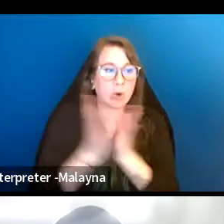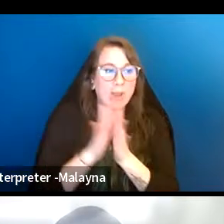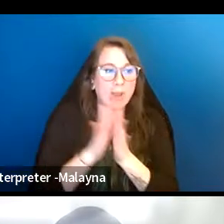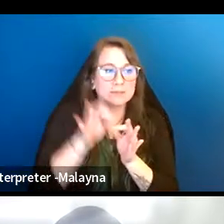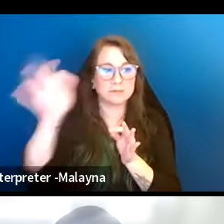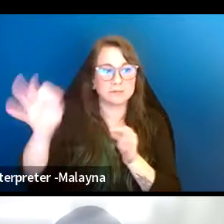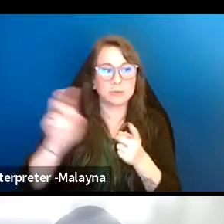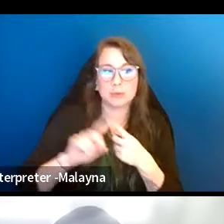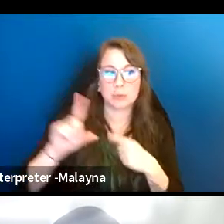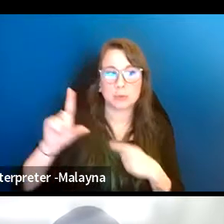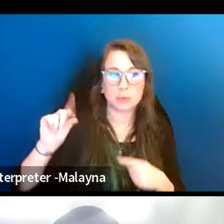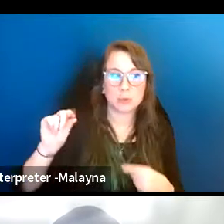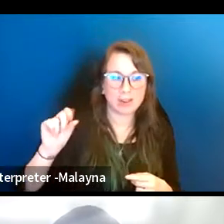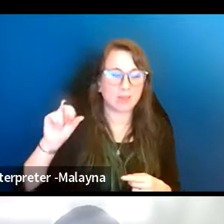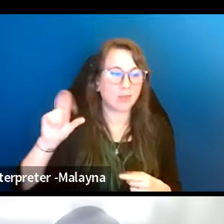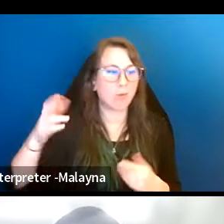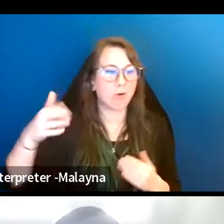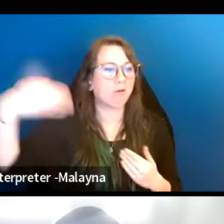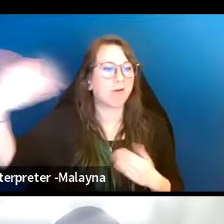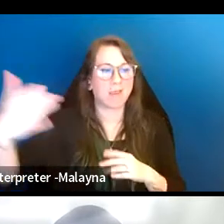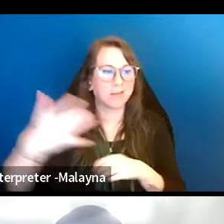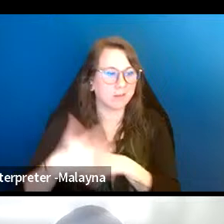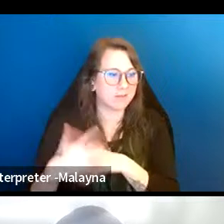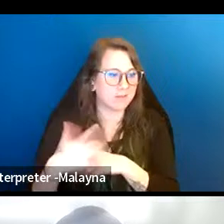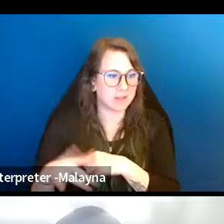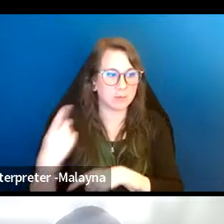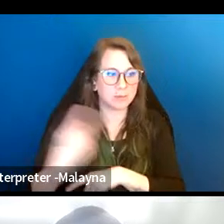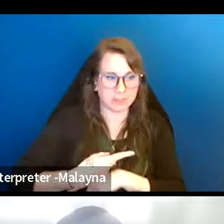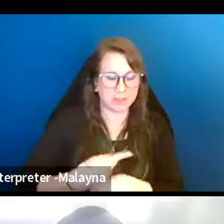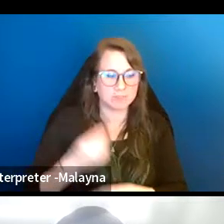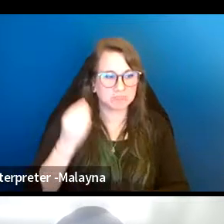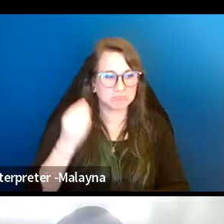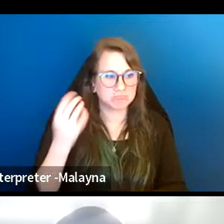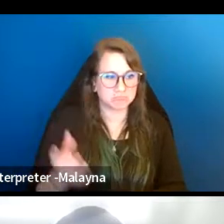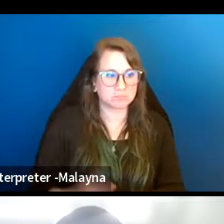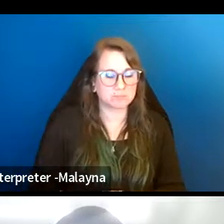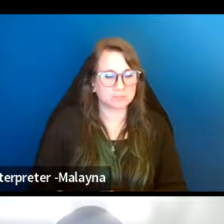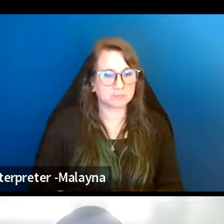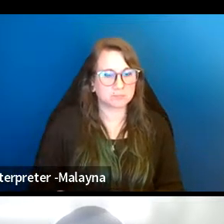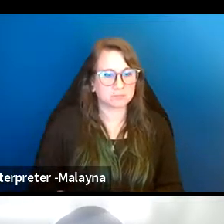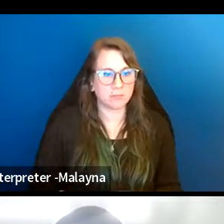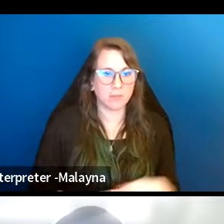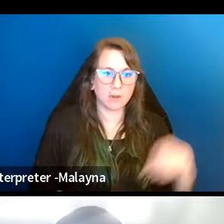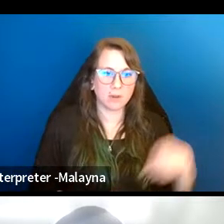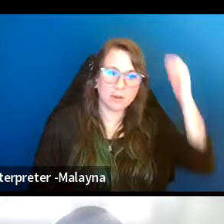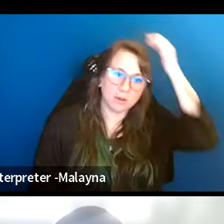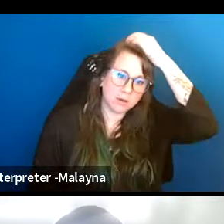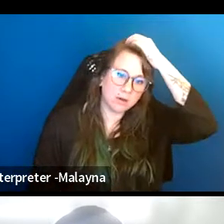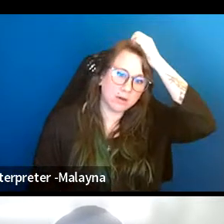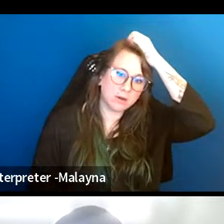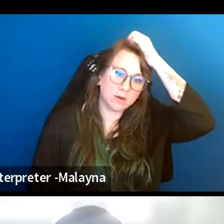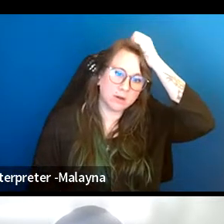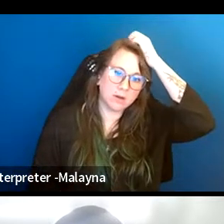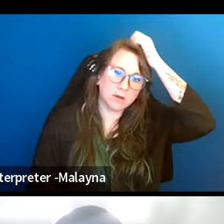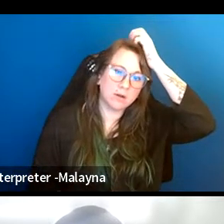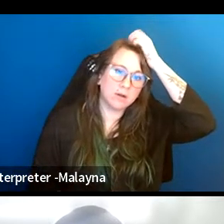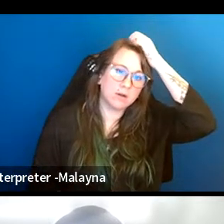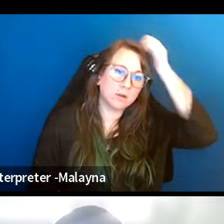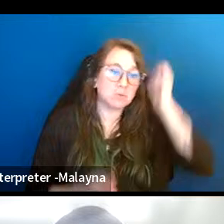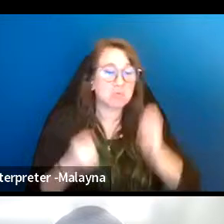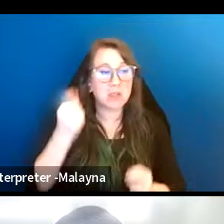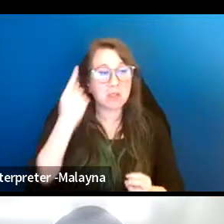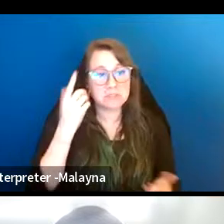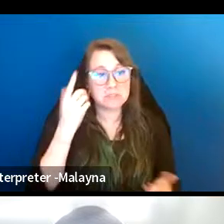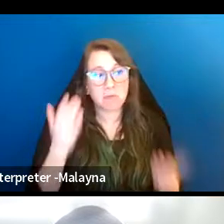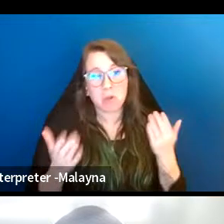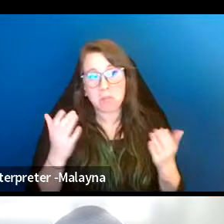date, whatever is the next available date. So we understand that we may not get a